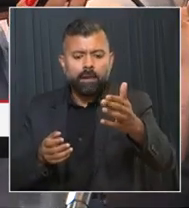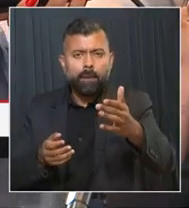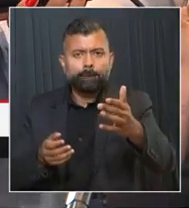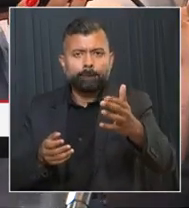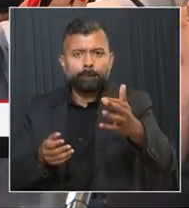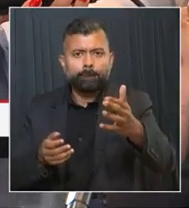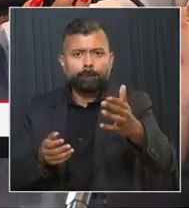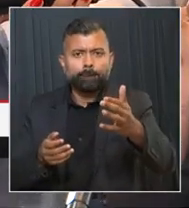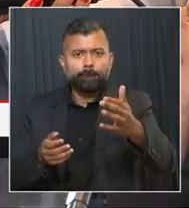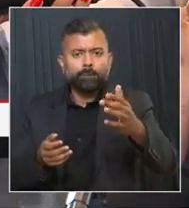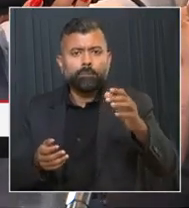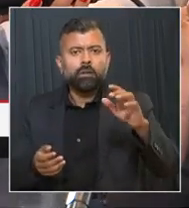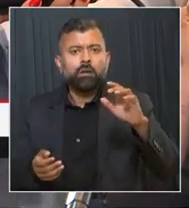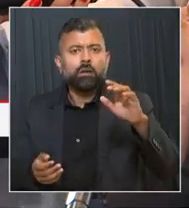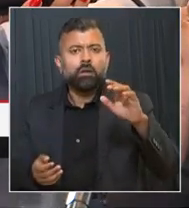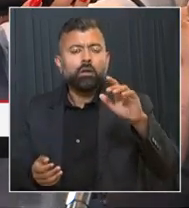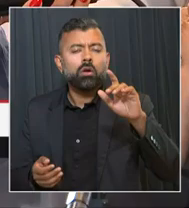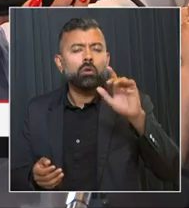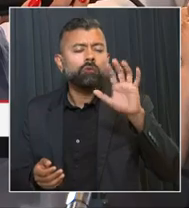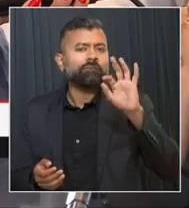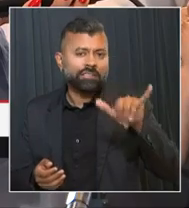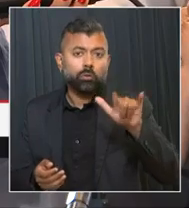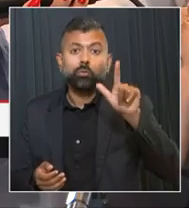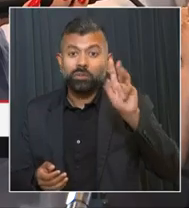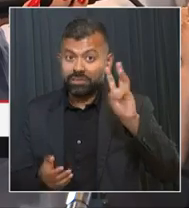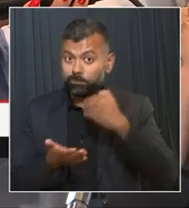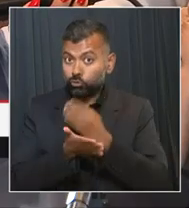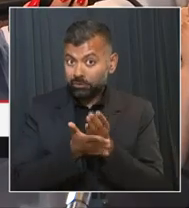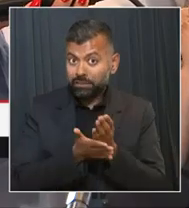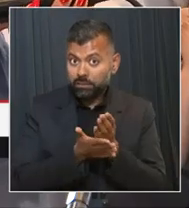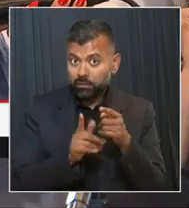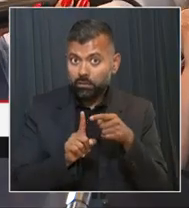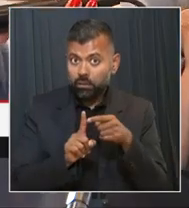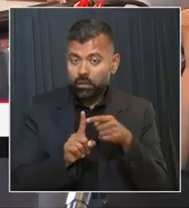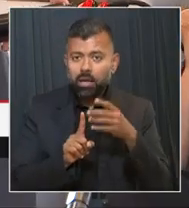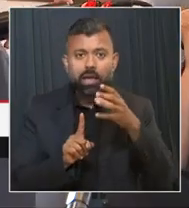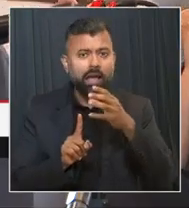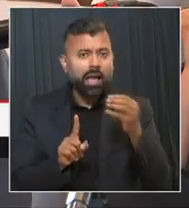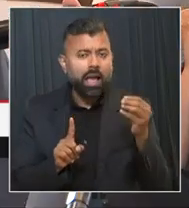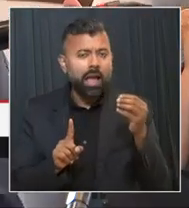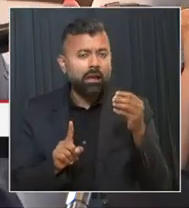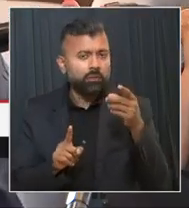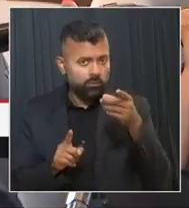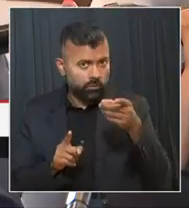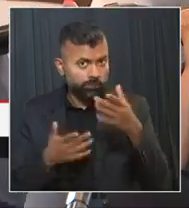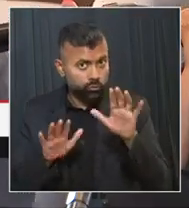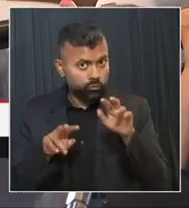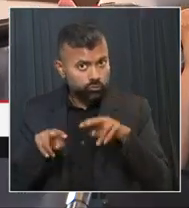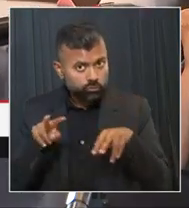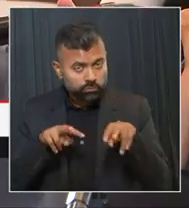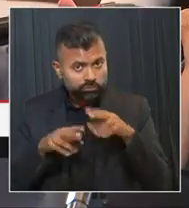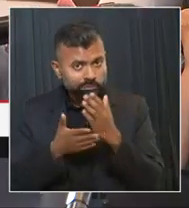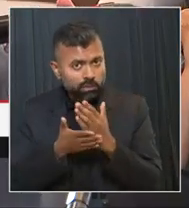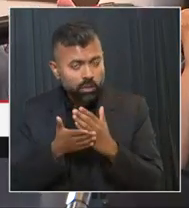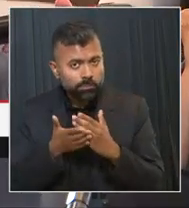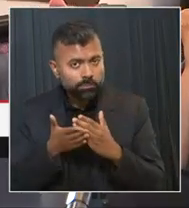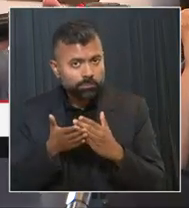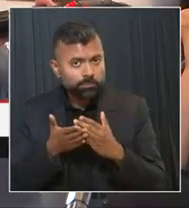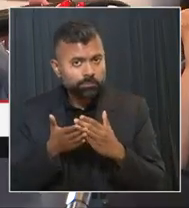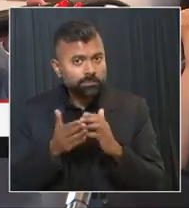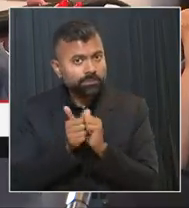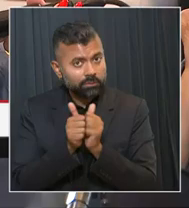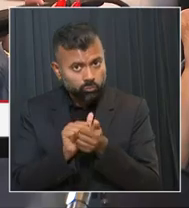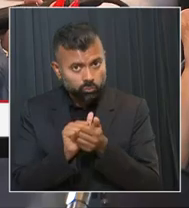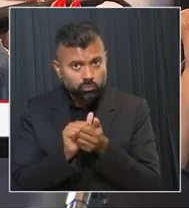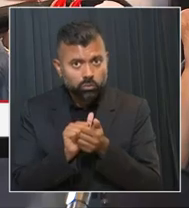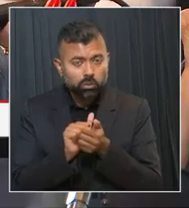2026 budget, and you're looking at some of the changes with respect